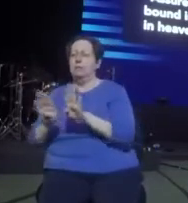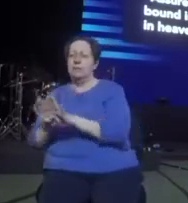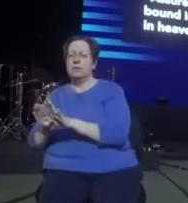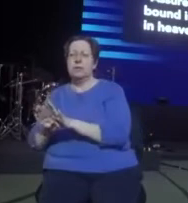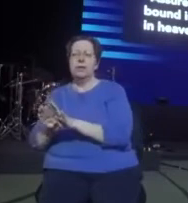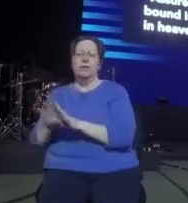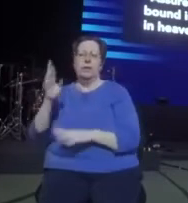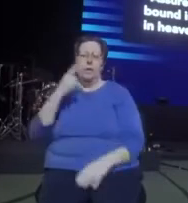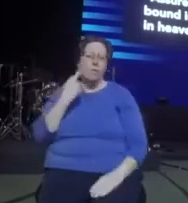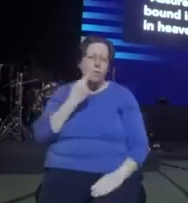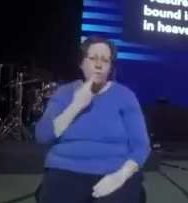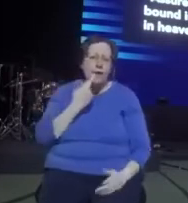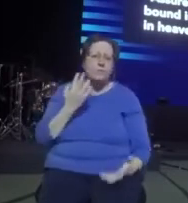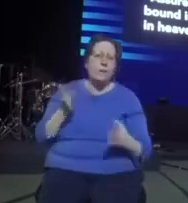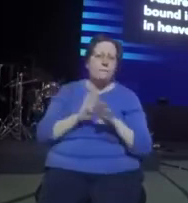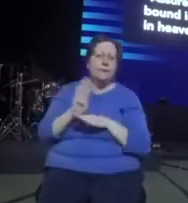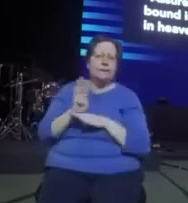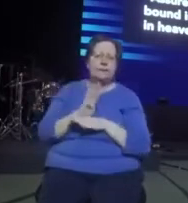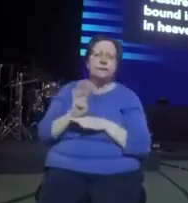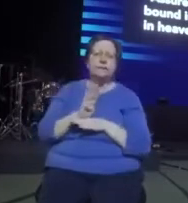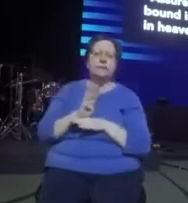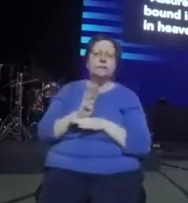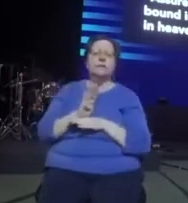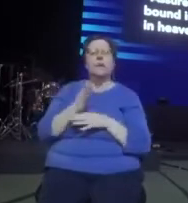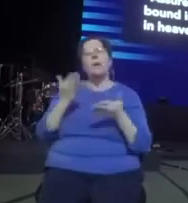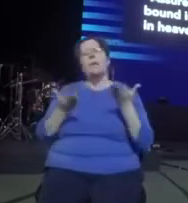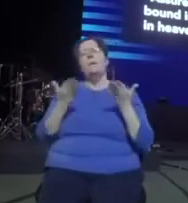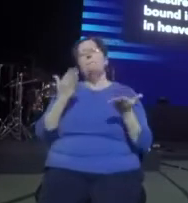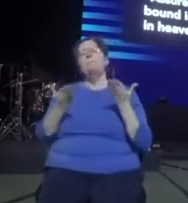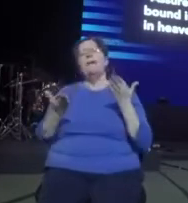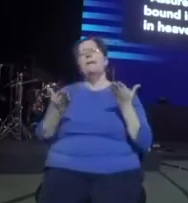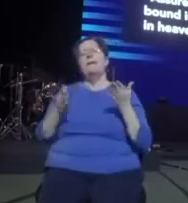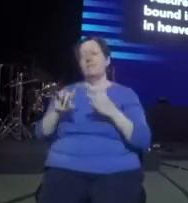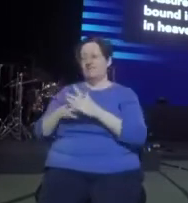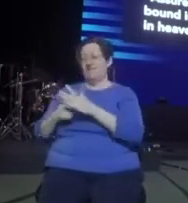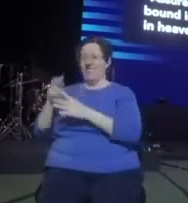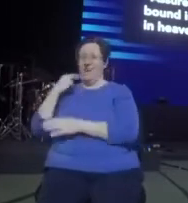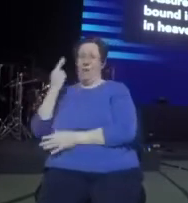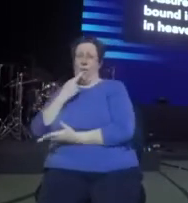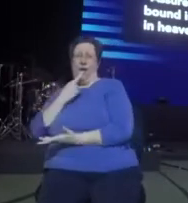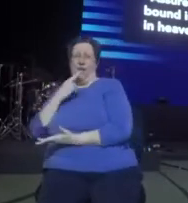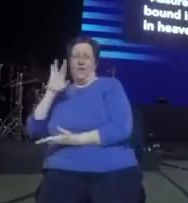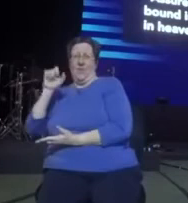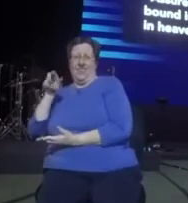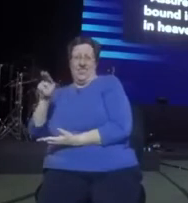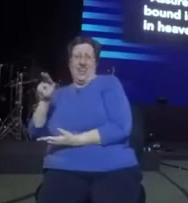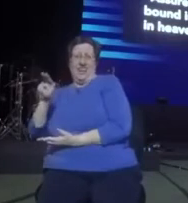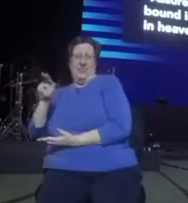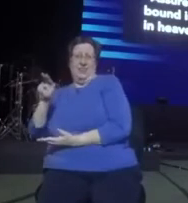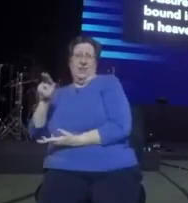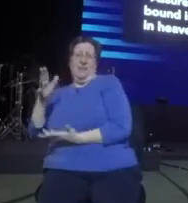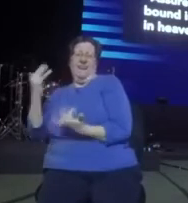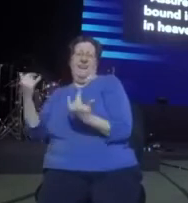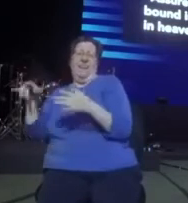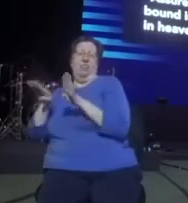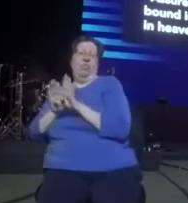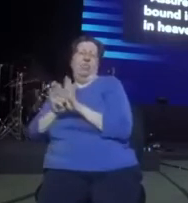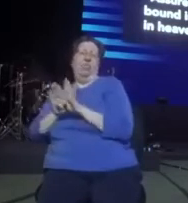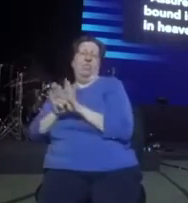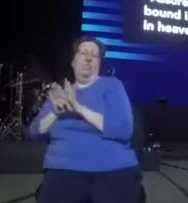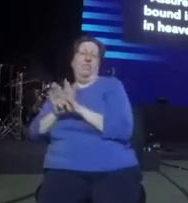the restaurant business, or maybe you just started a restaurant in January, which has